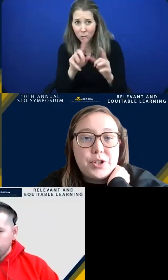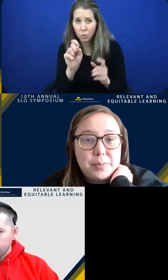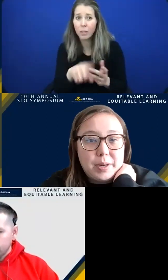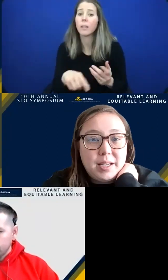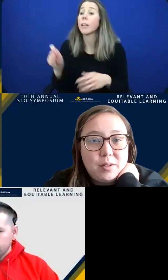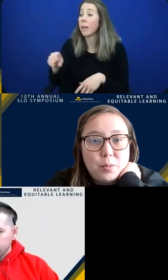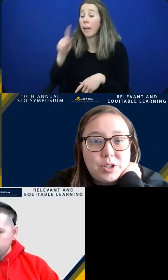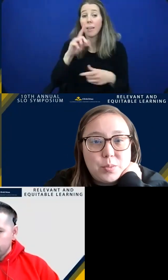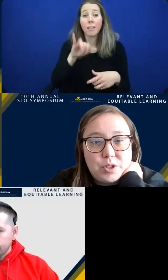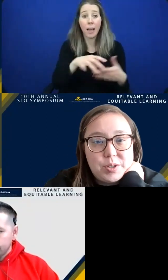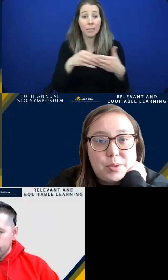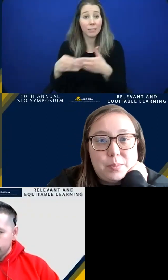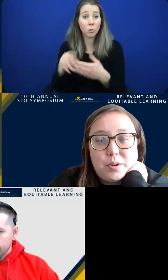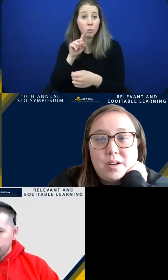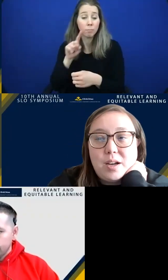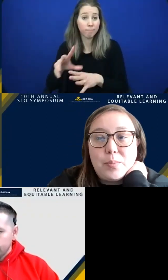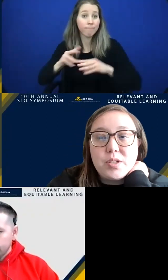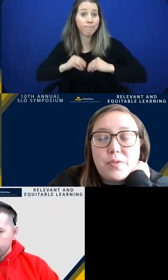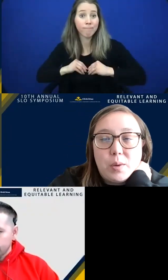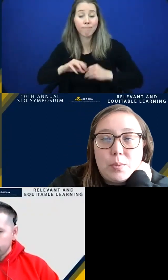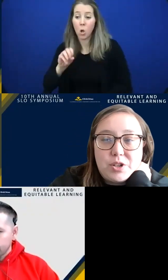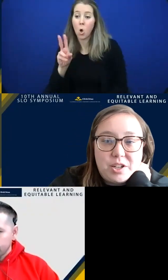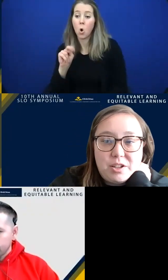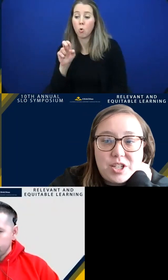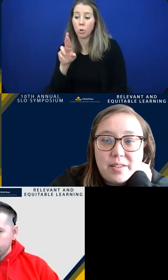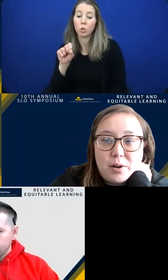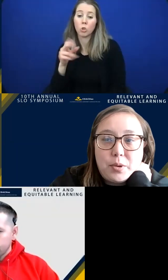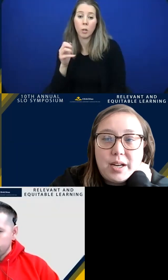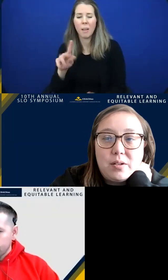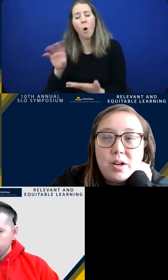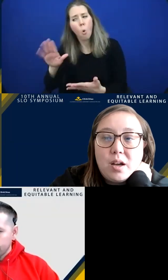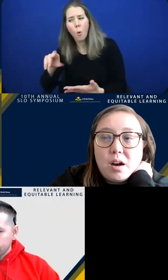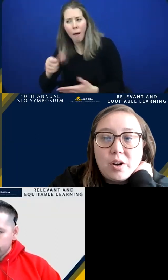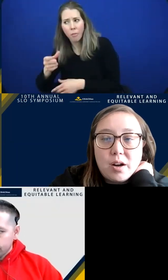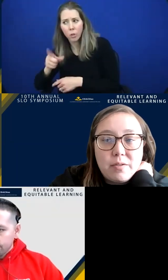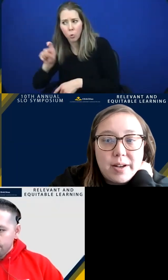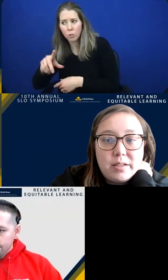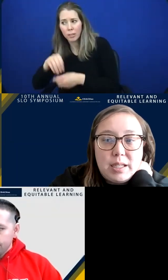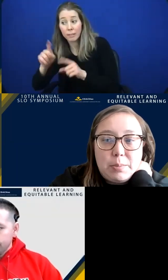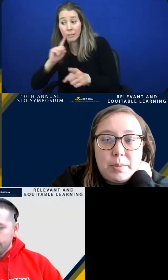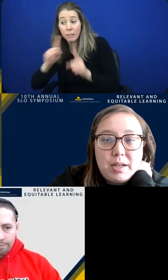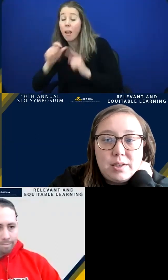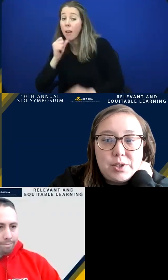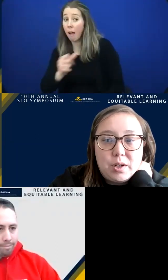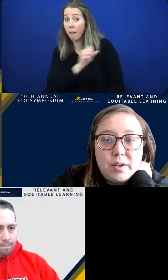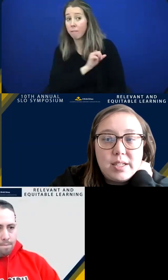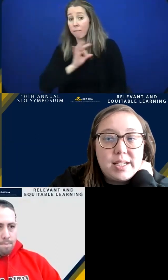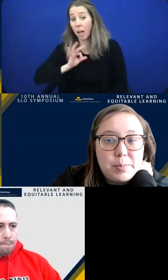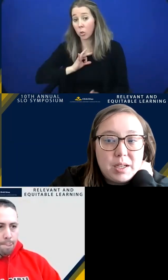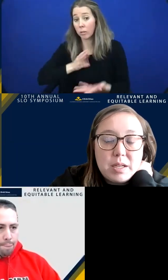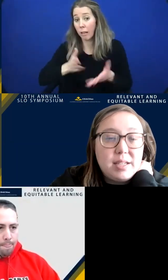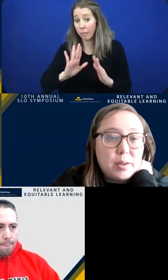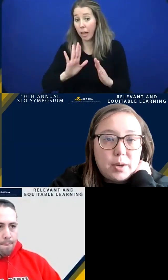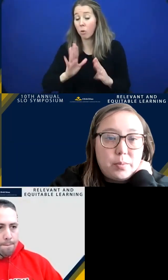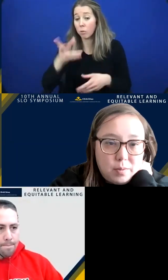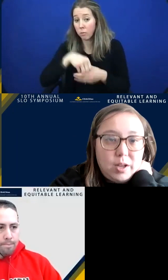to ownership, right? Which is really important. There's a follow-up question in the chat that I'll point out. Are non-faculty permitted to serve on